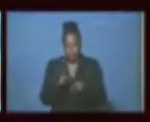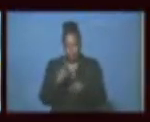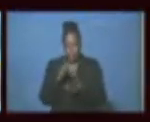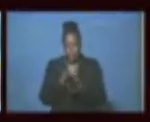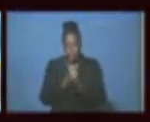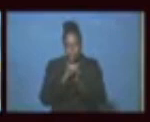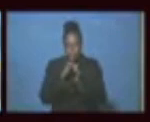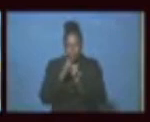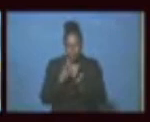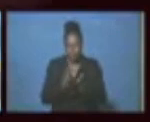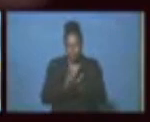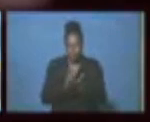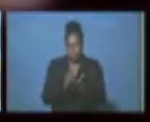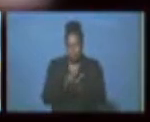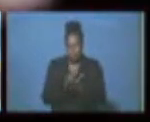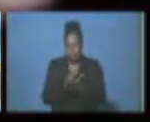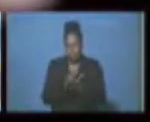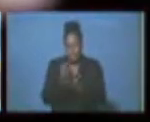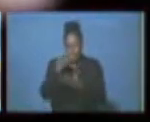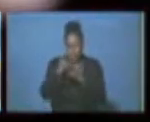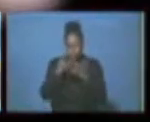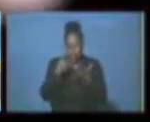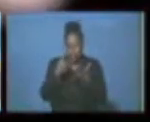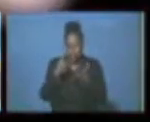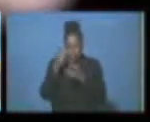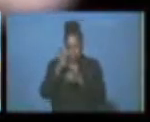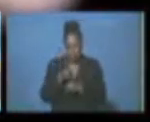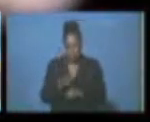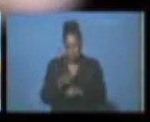not enough consultation. For the Bahamas Tonight, I'm Cleopatra Murphy.